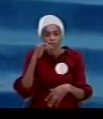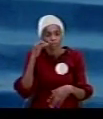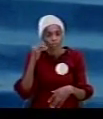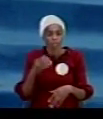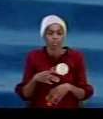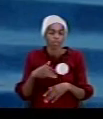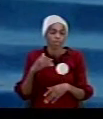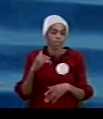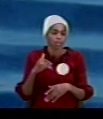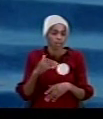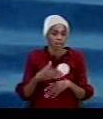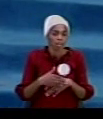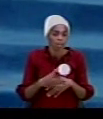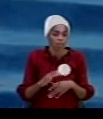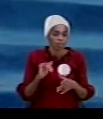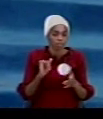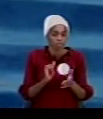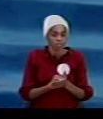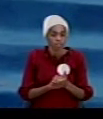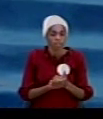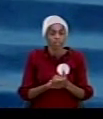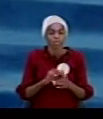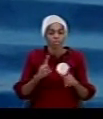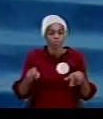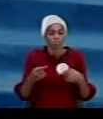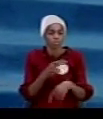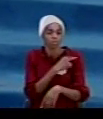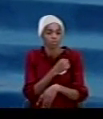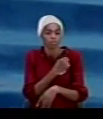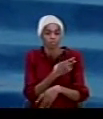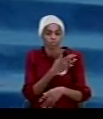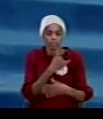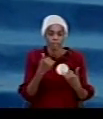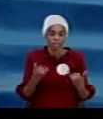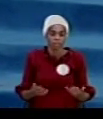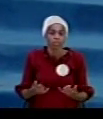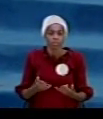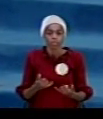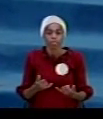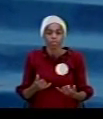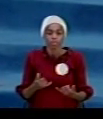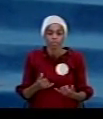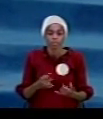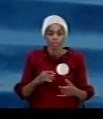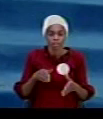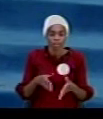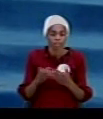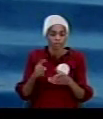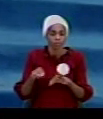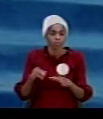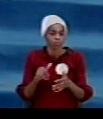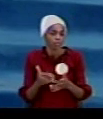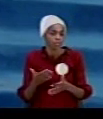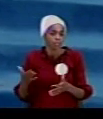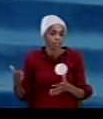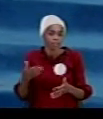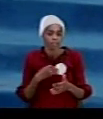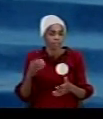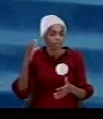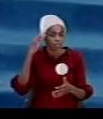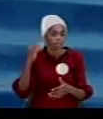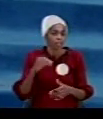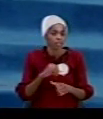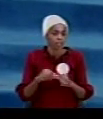They said, you have to go through radiation. That is where my fear came. Because I've heard about somebody who did that, and the